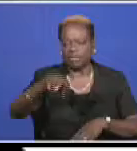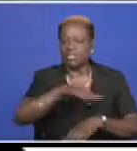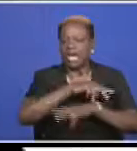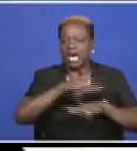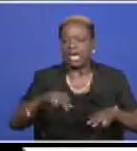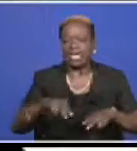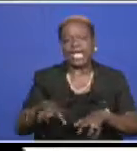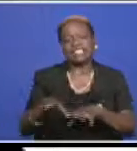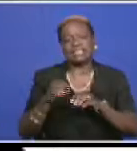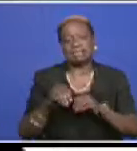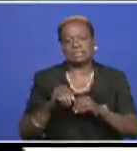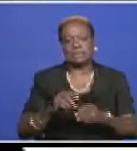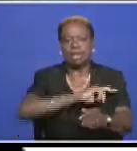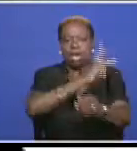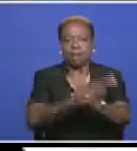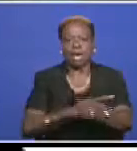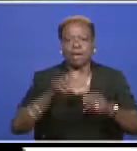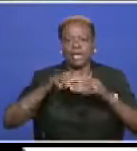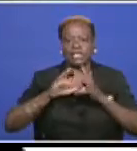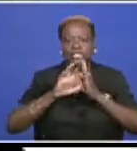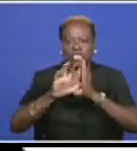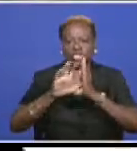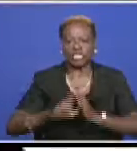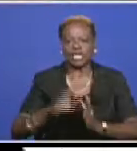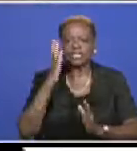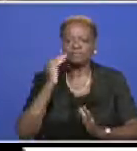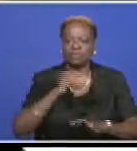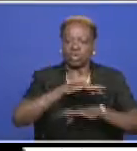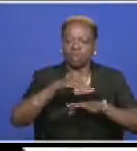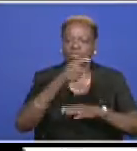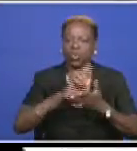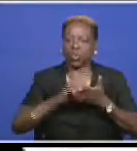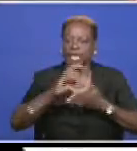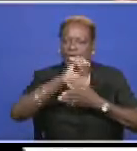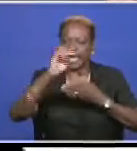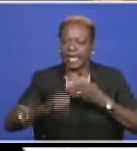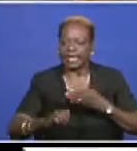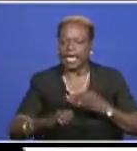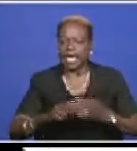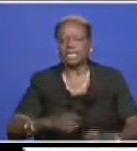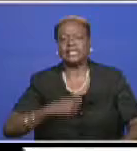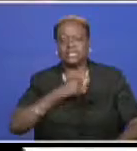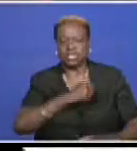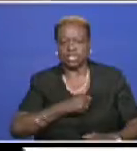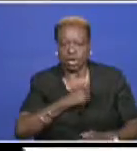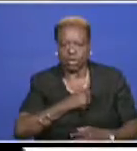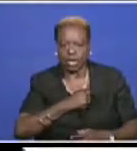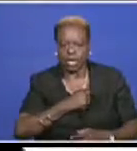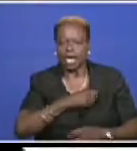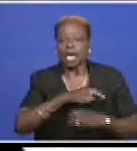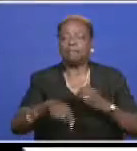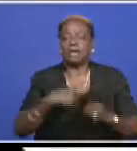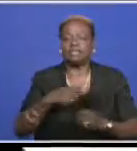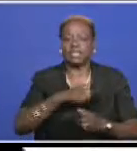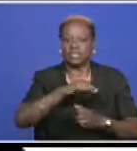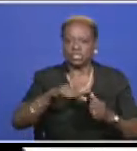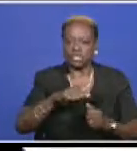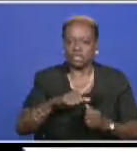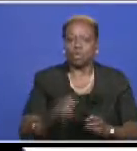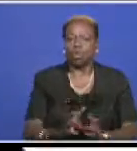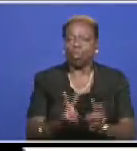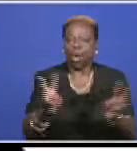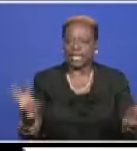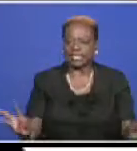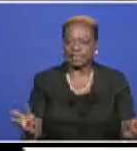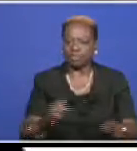unacceptable power conditions experienced over the weekend, and to apologize for the gross inconvenience associated with the